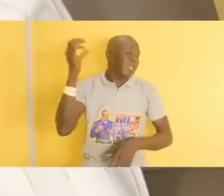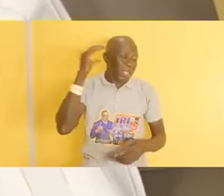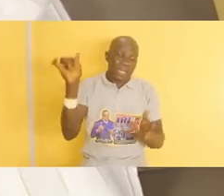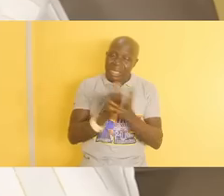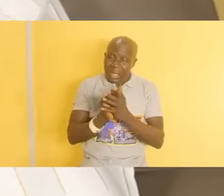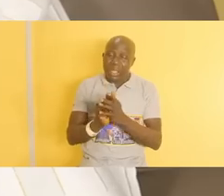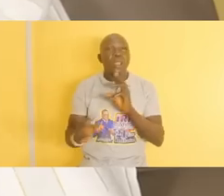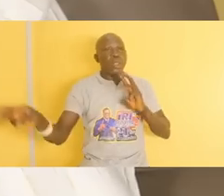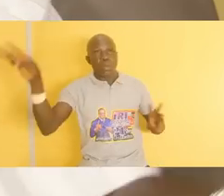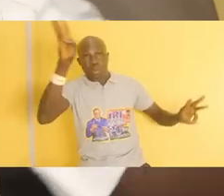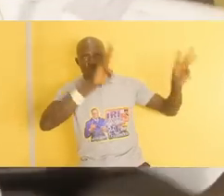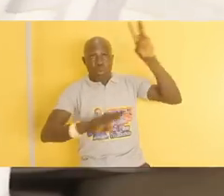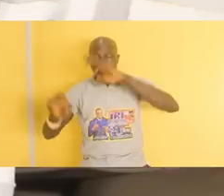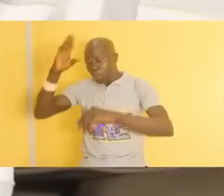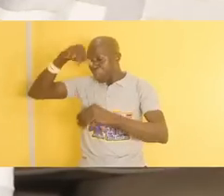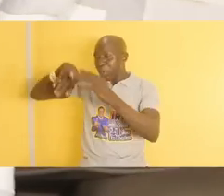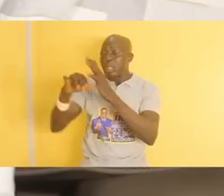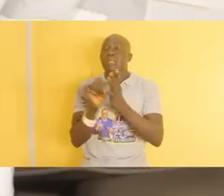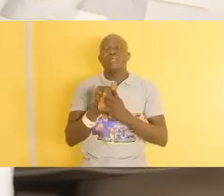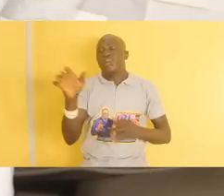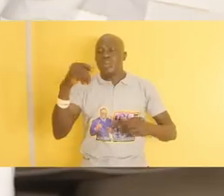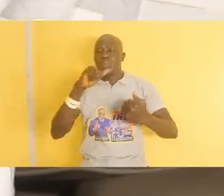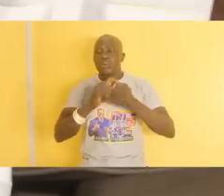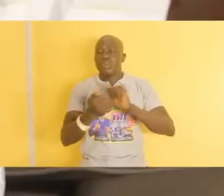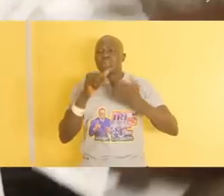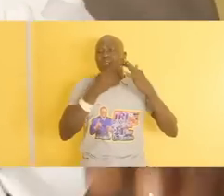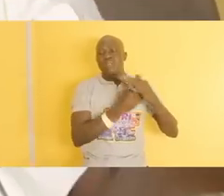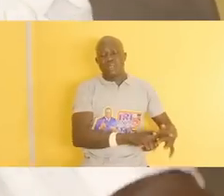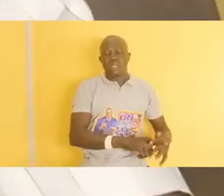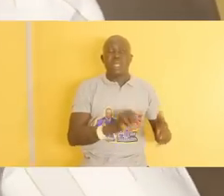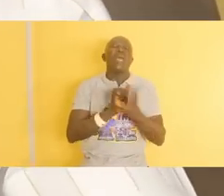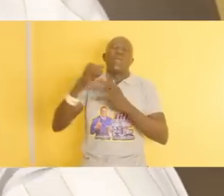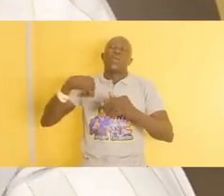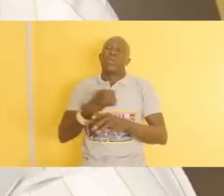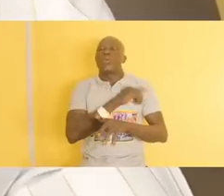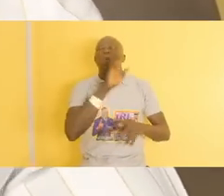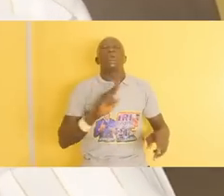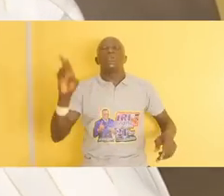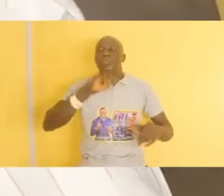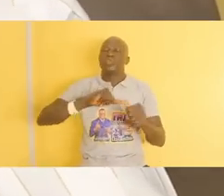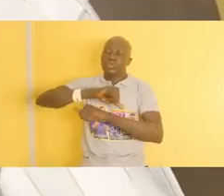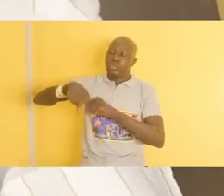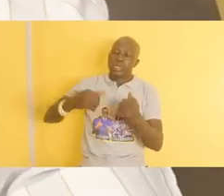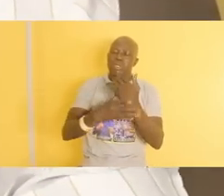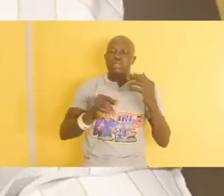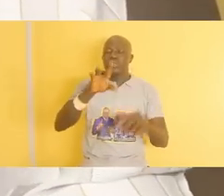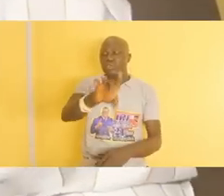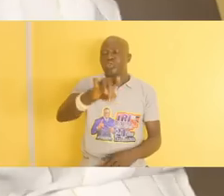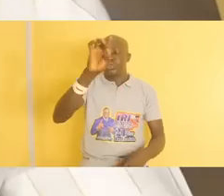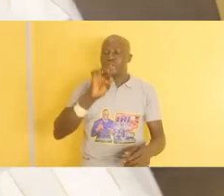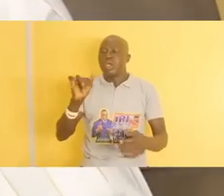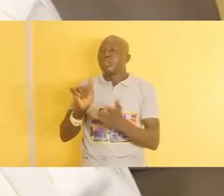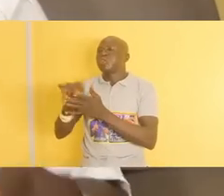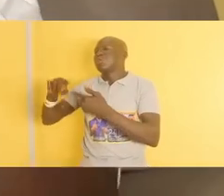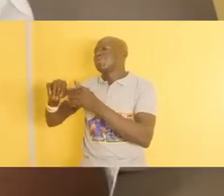that akoni yan david that david is a ni wahala ti de o that was where problem started a de ti fi ororo yan gbo soke as the anointed a ti fi ororo